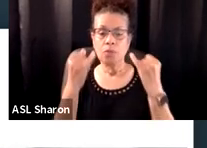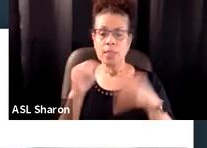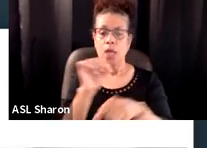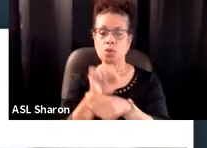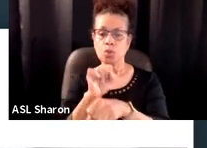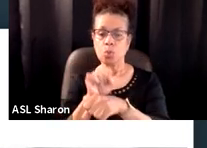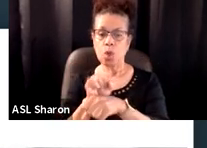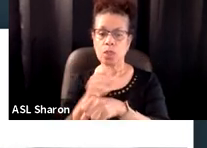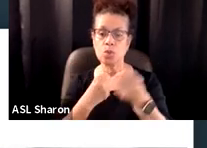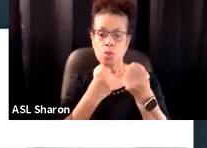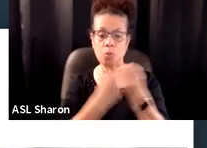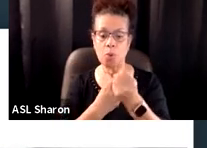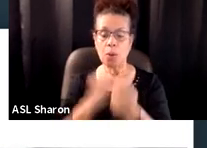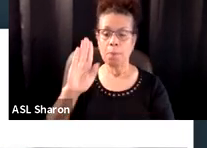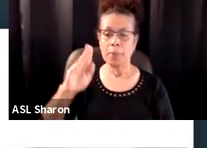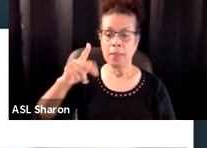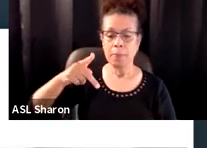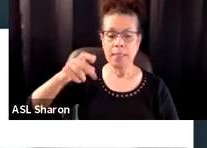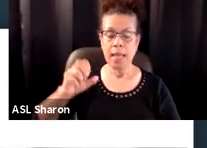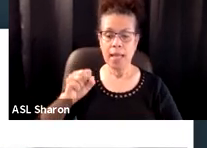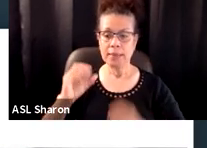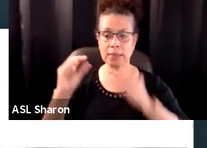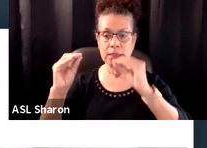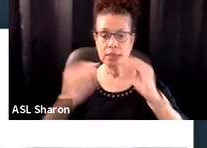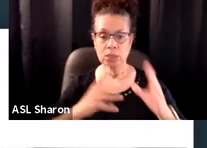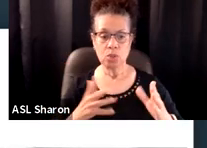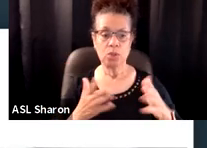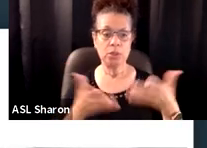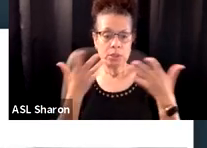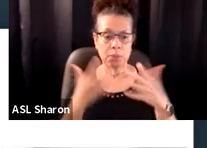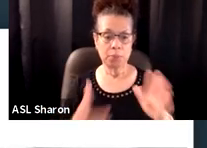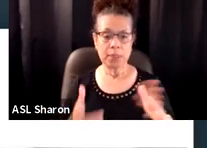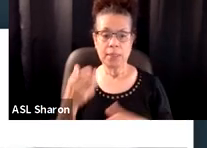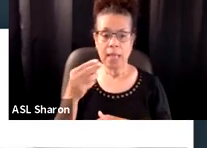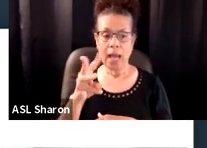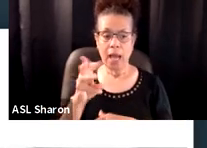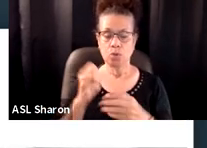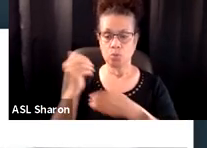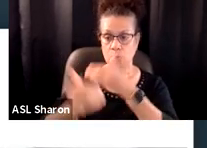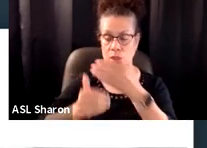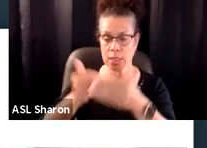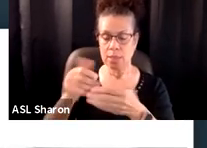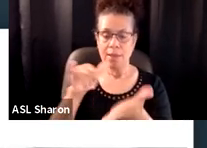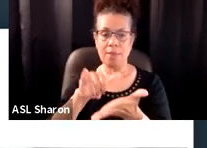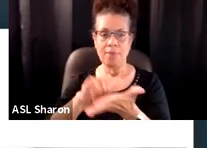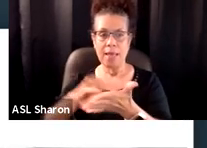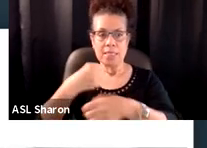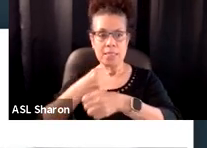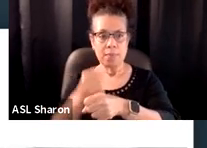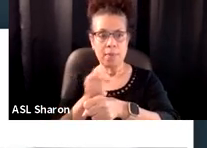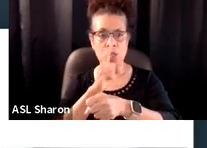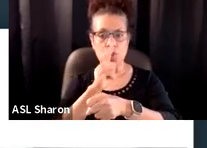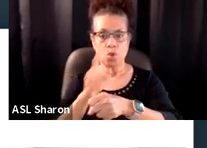to support bps educators to complete the pals process which is a part of securing their